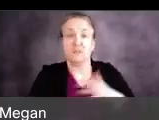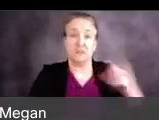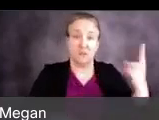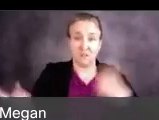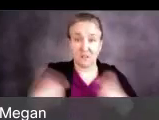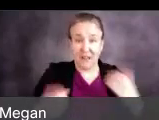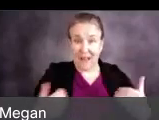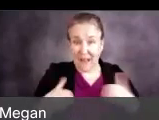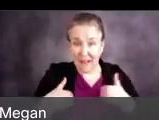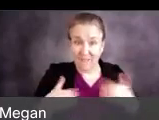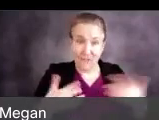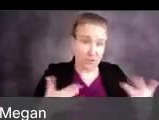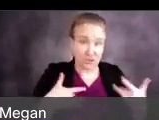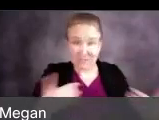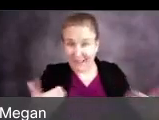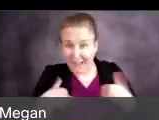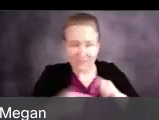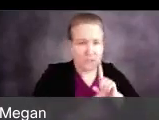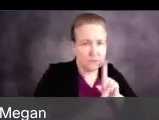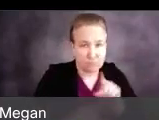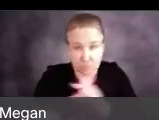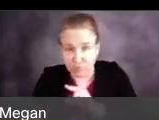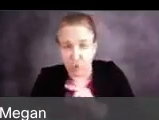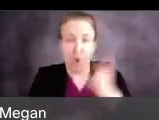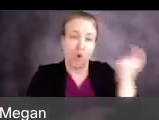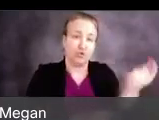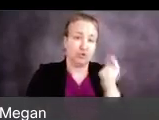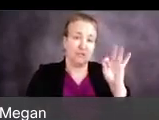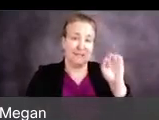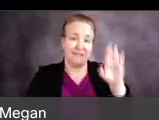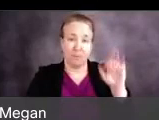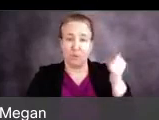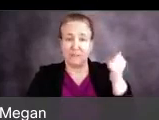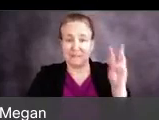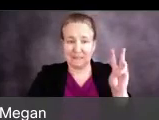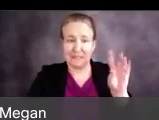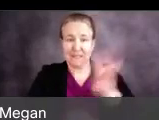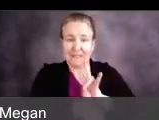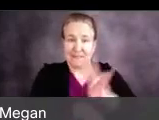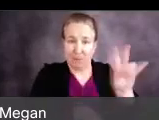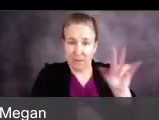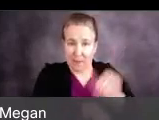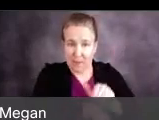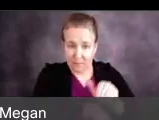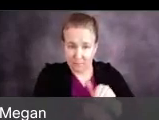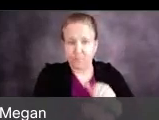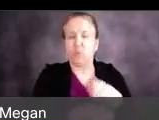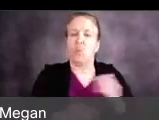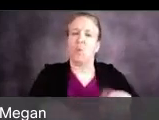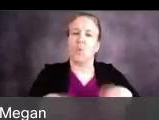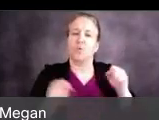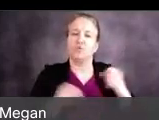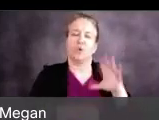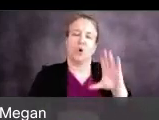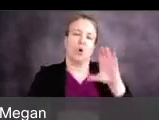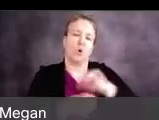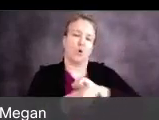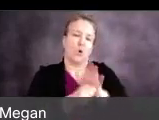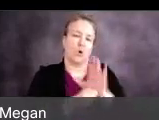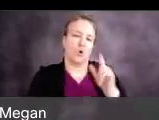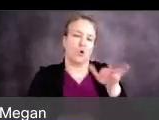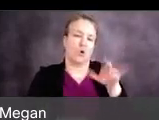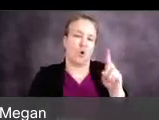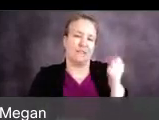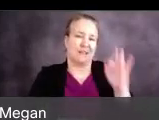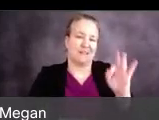and concerns. On Tuesday, February the 16th at 7 p.m., we're hosting a COVID-19 vaccine town